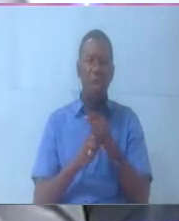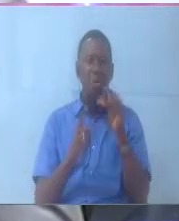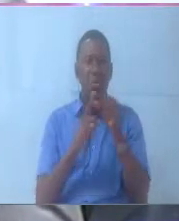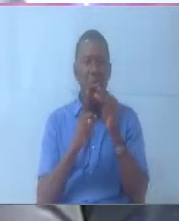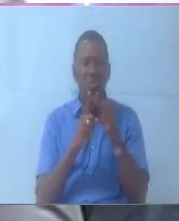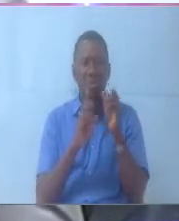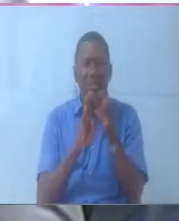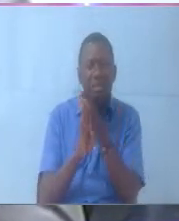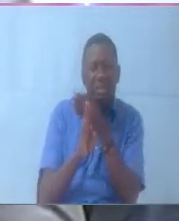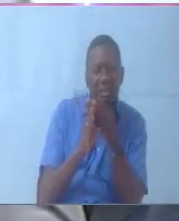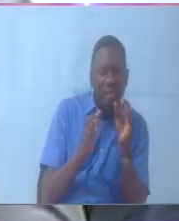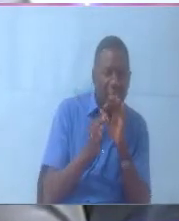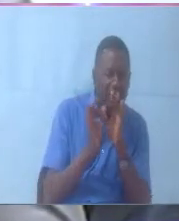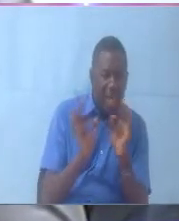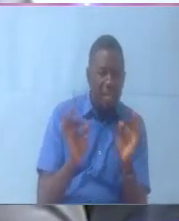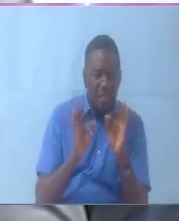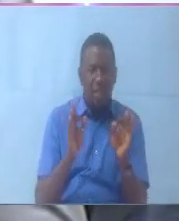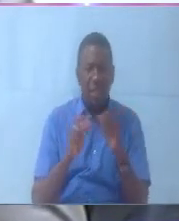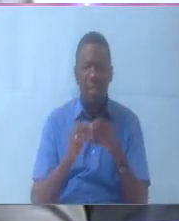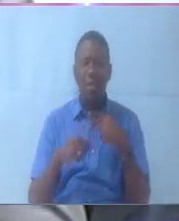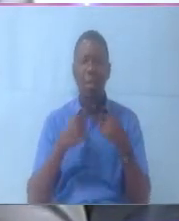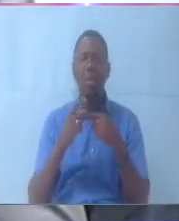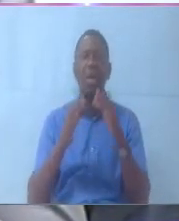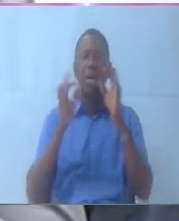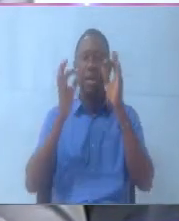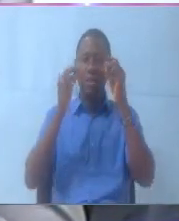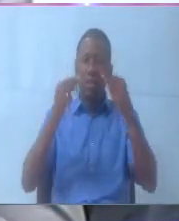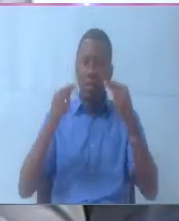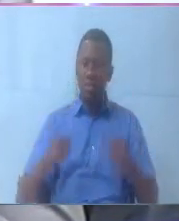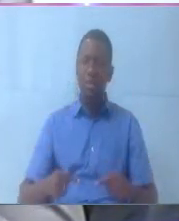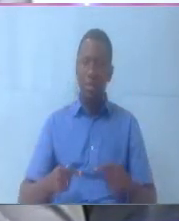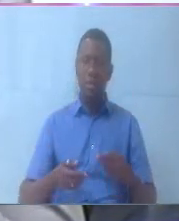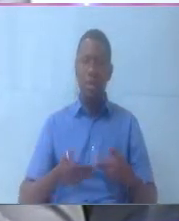and their statements to the Chief Justice.